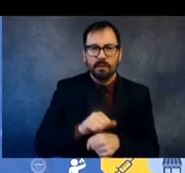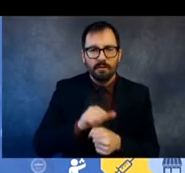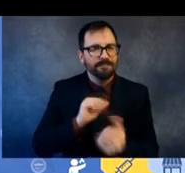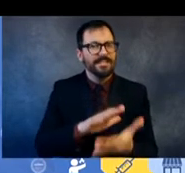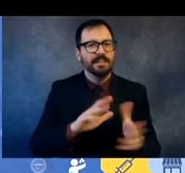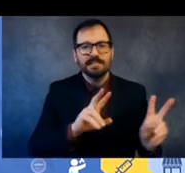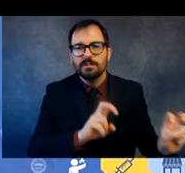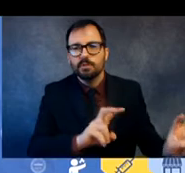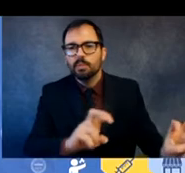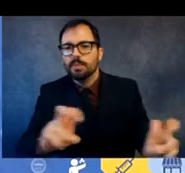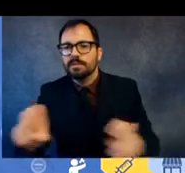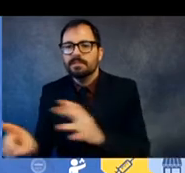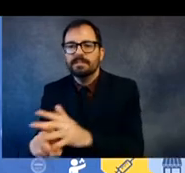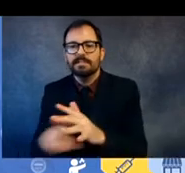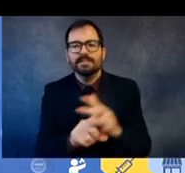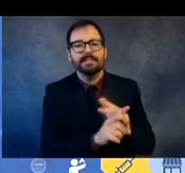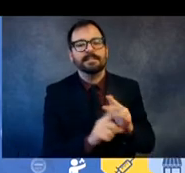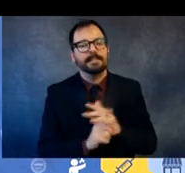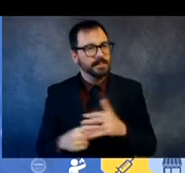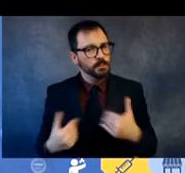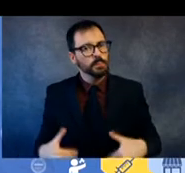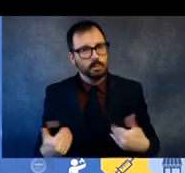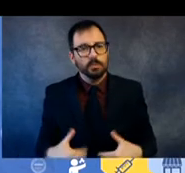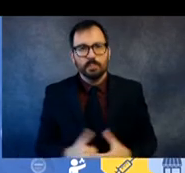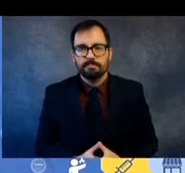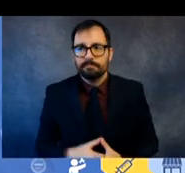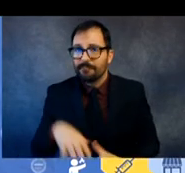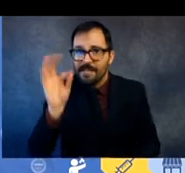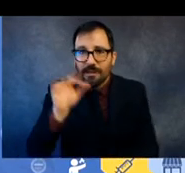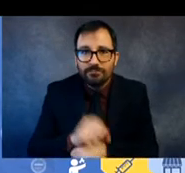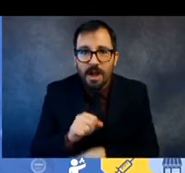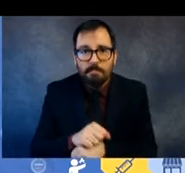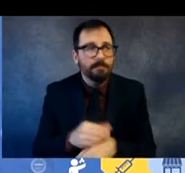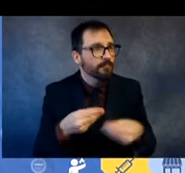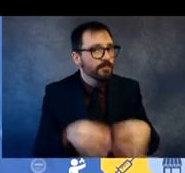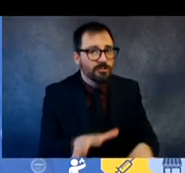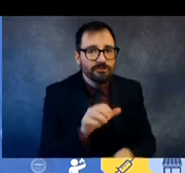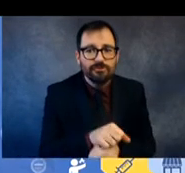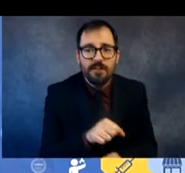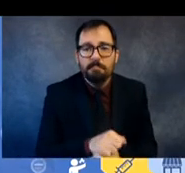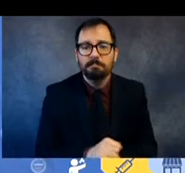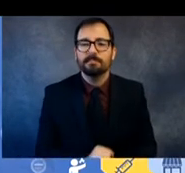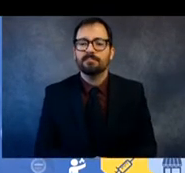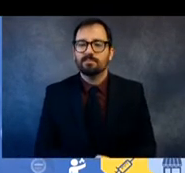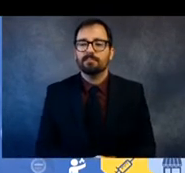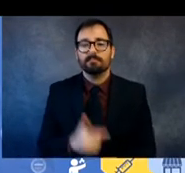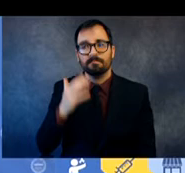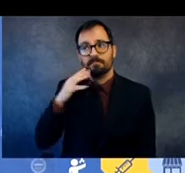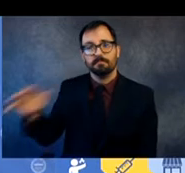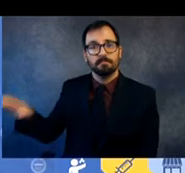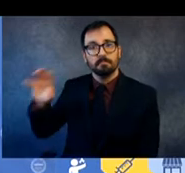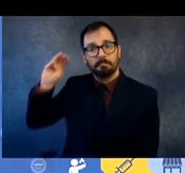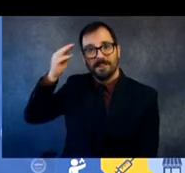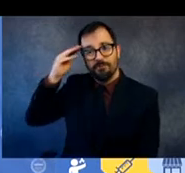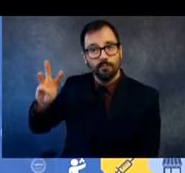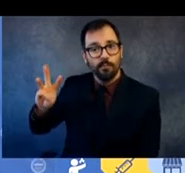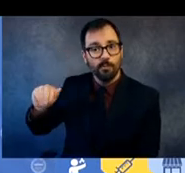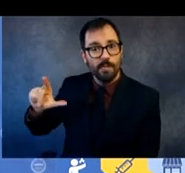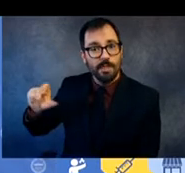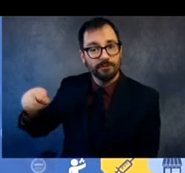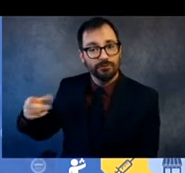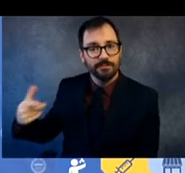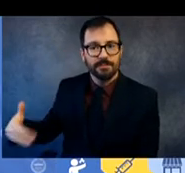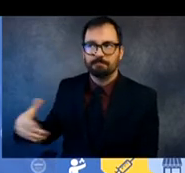the issues that we are confronting as a workforce and in the job market, you know, I think Marty's a real blessing to have